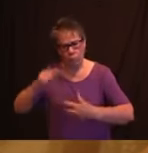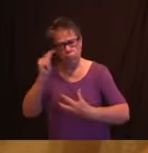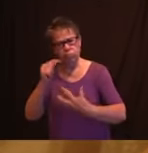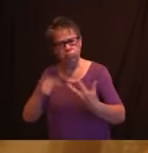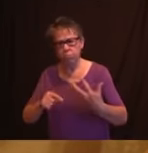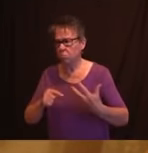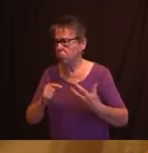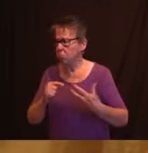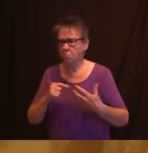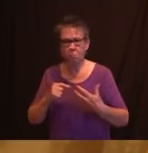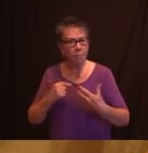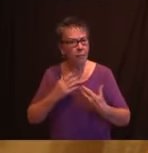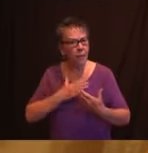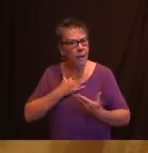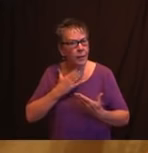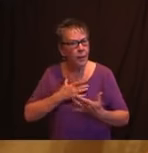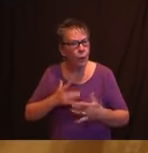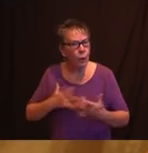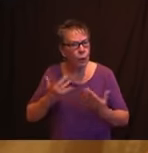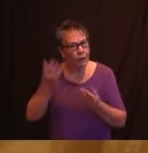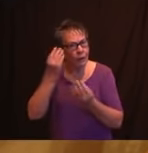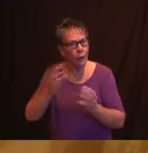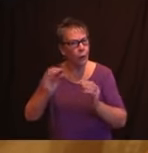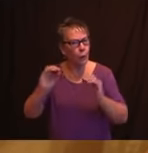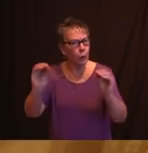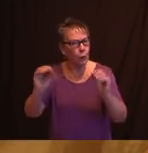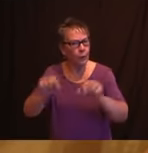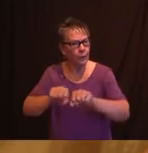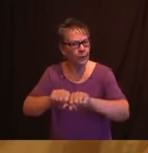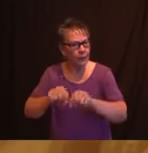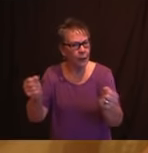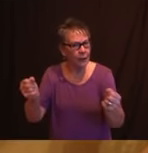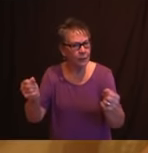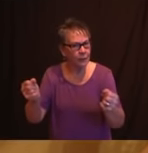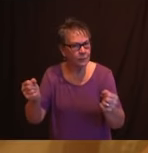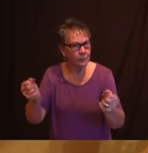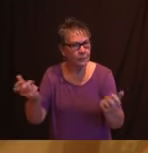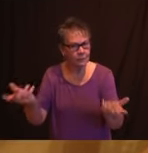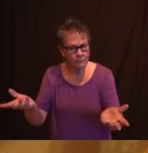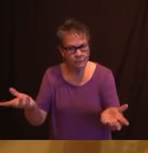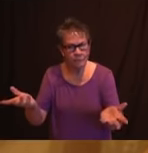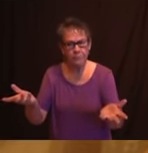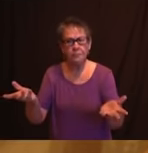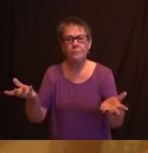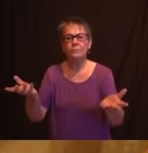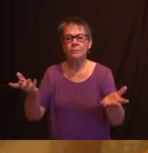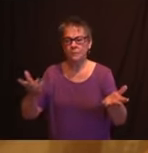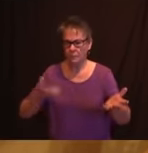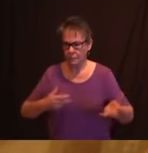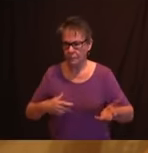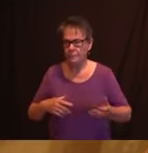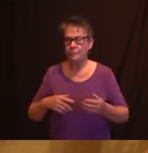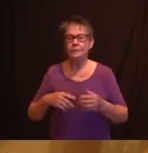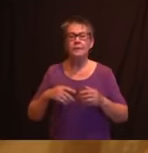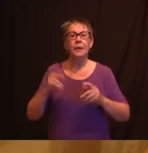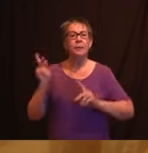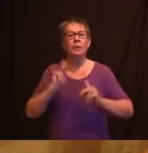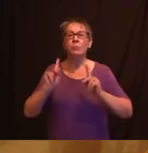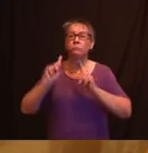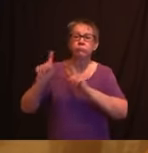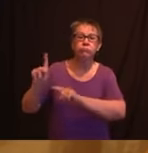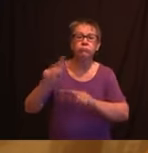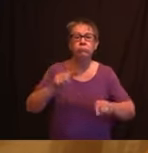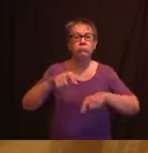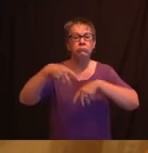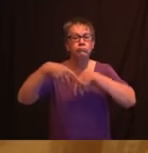gatherings that we monitored yesterday, I get a report in the morning, and I'm happy to read and report that each